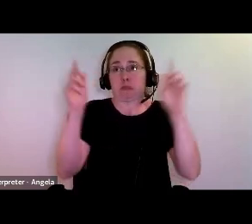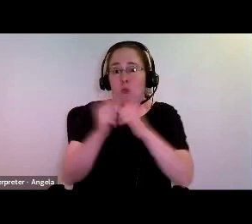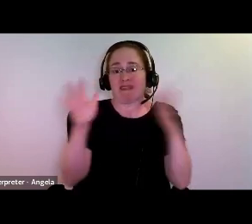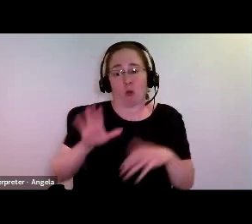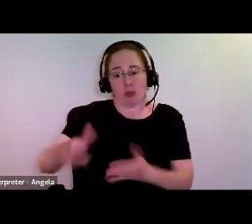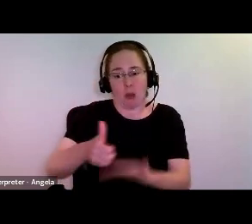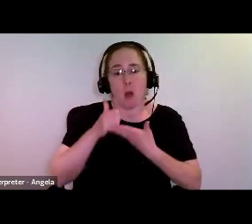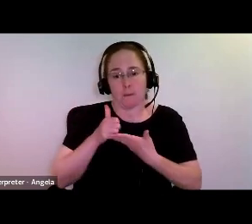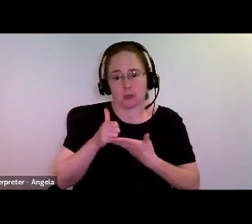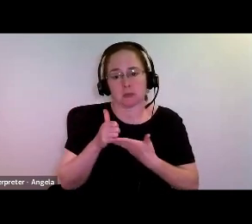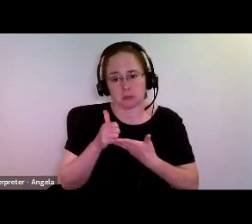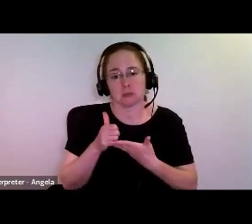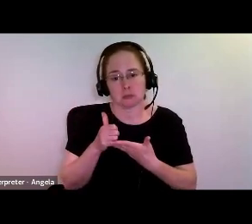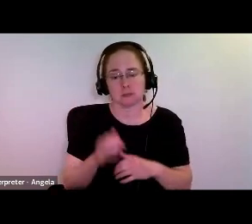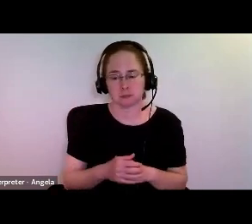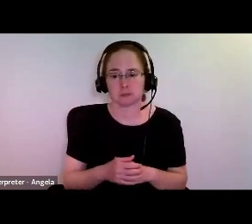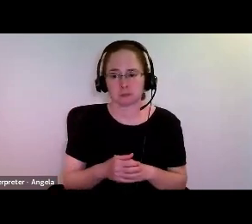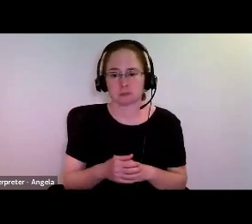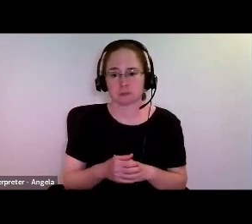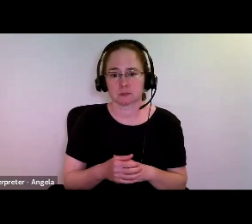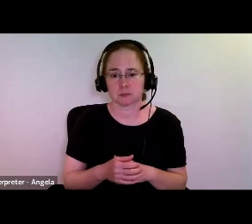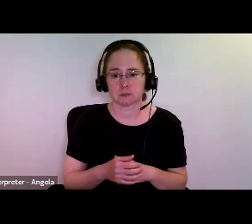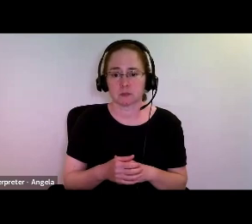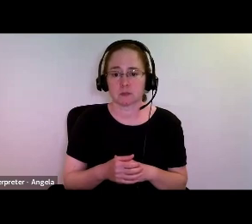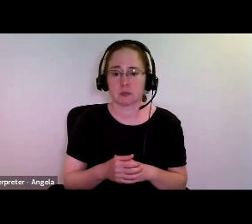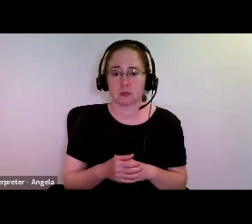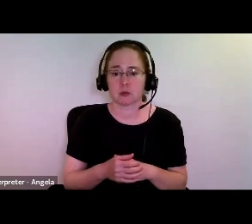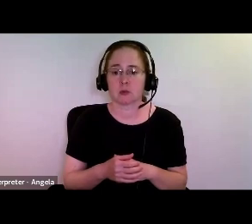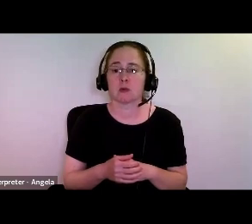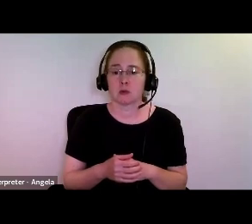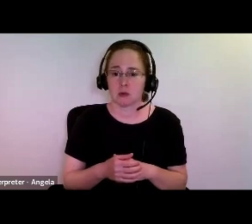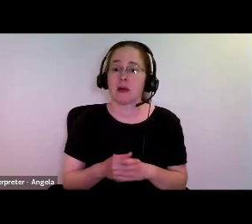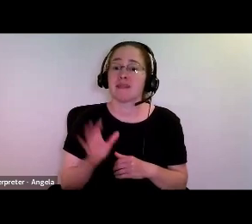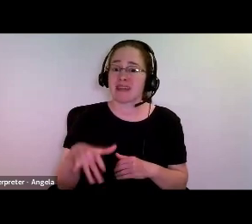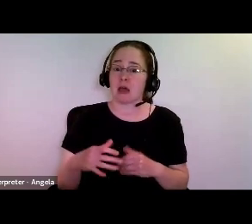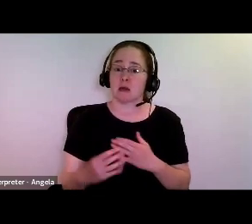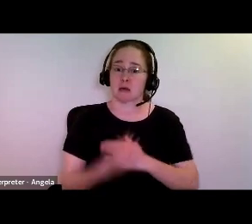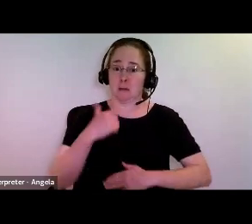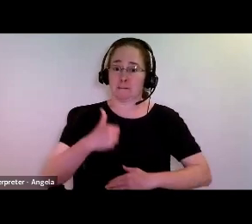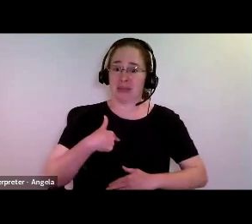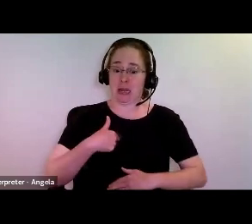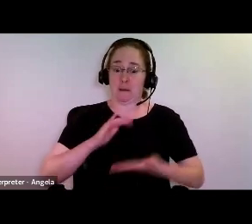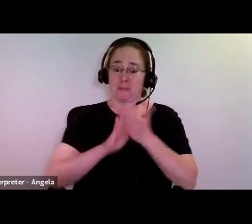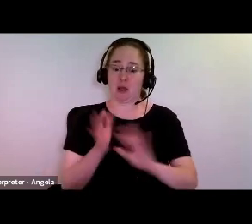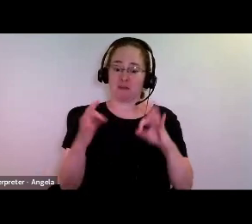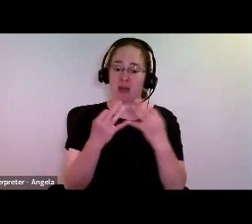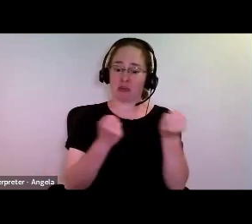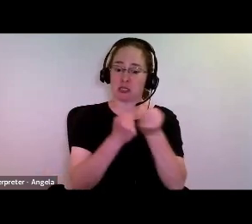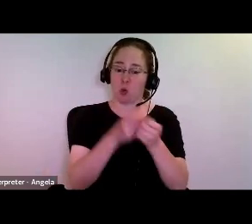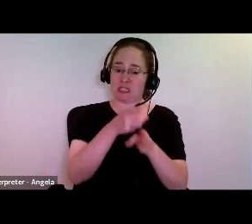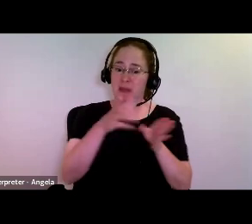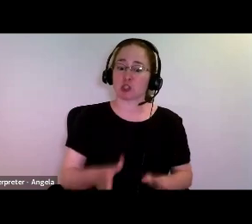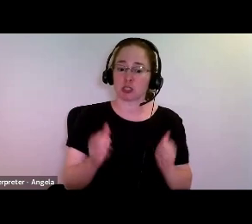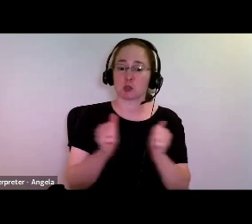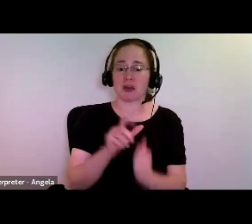SOCAT that helped us on our journey, which included me to actually decide to become a family support specialist with